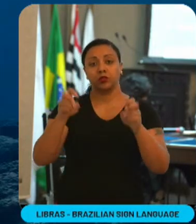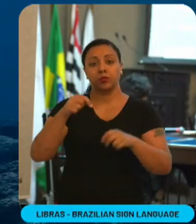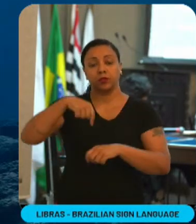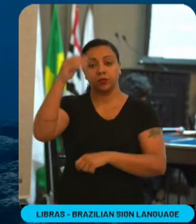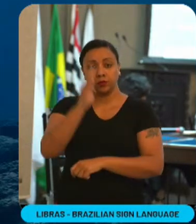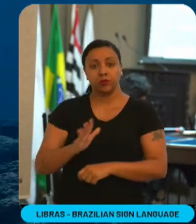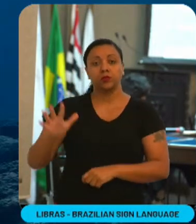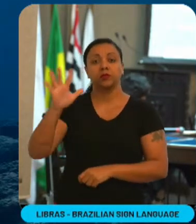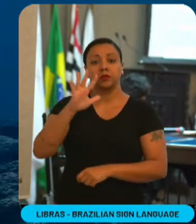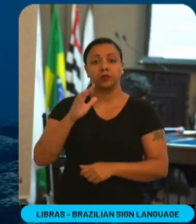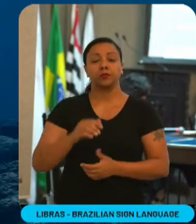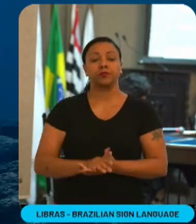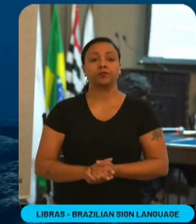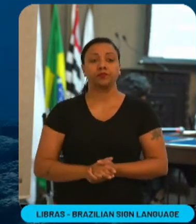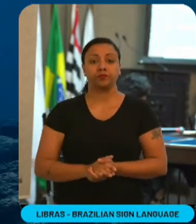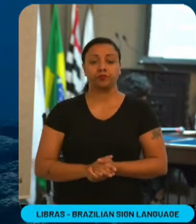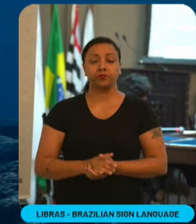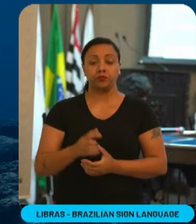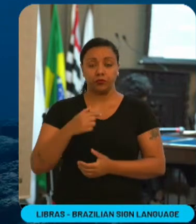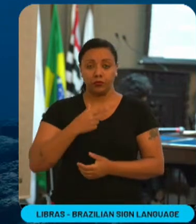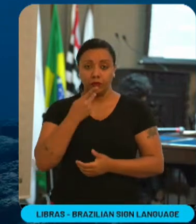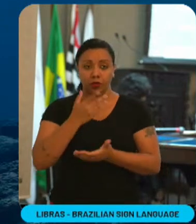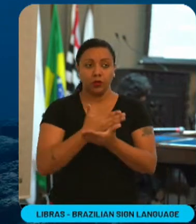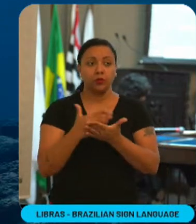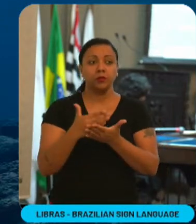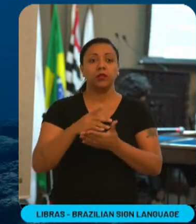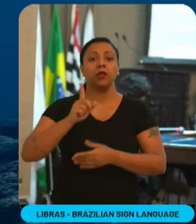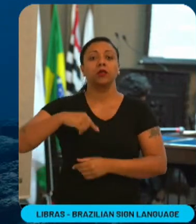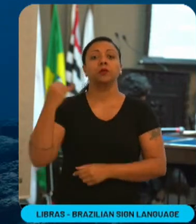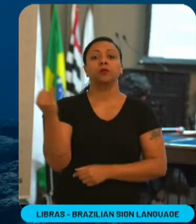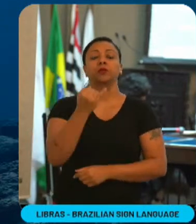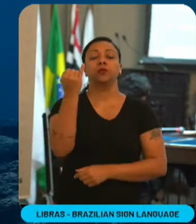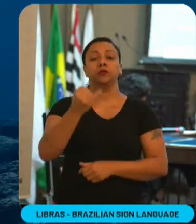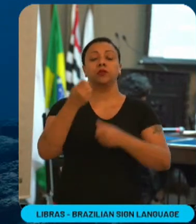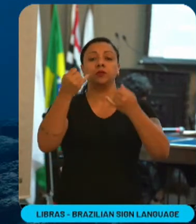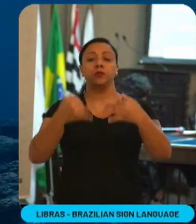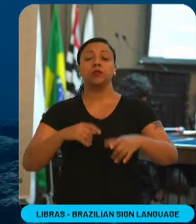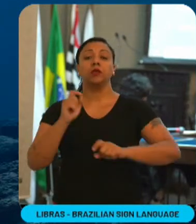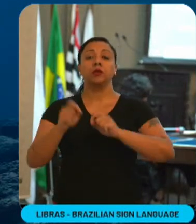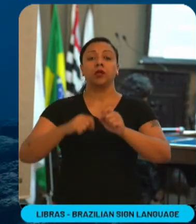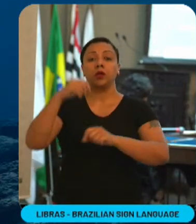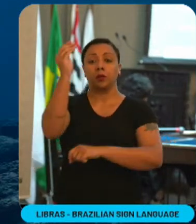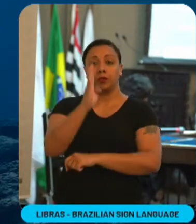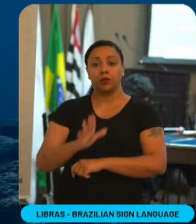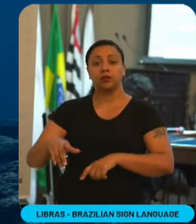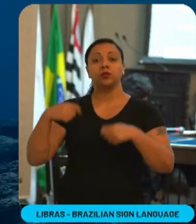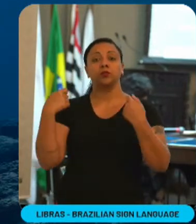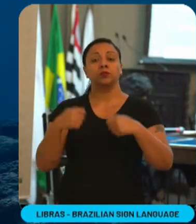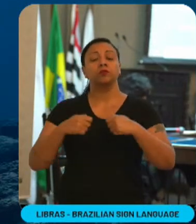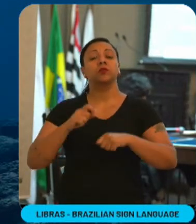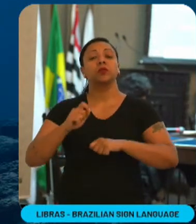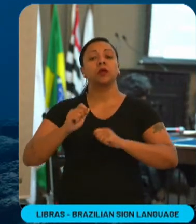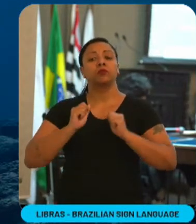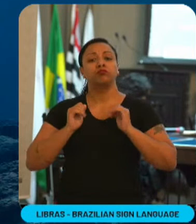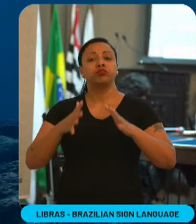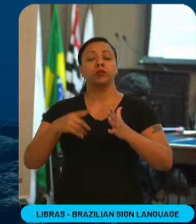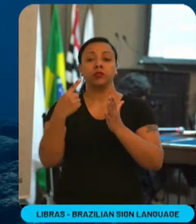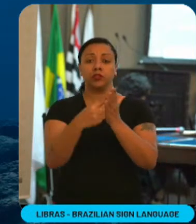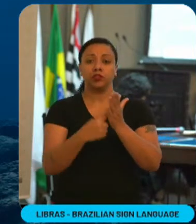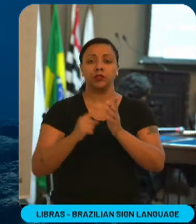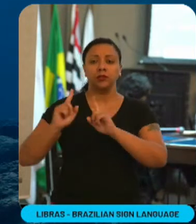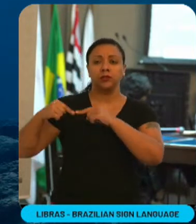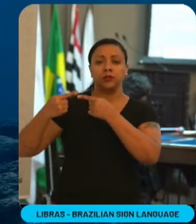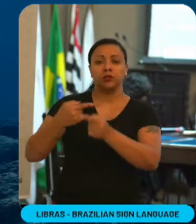Just to talk a little bit about the that I didn't mention in the beginning, Brazil has